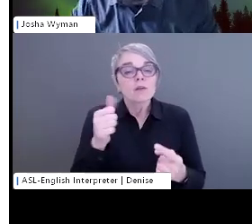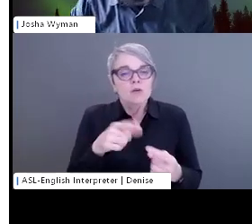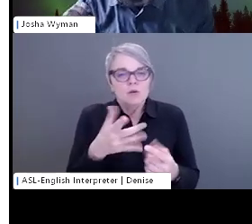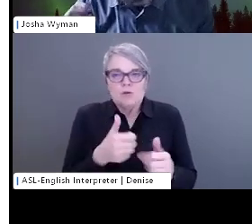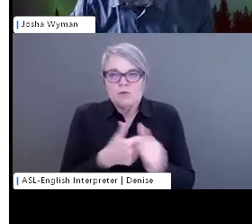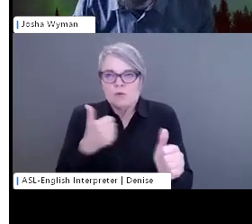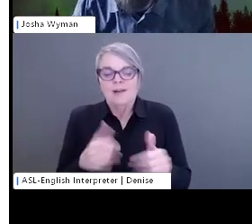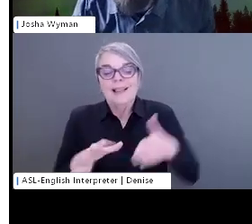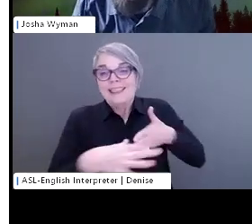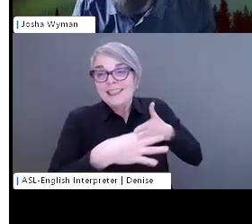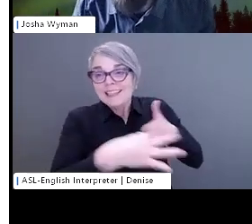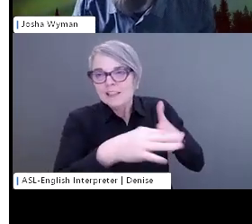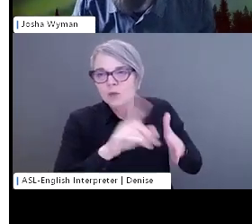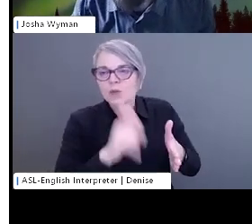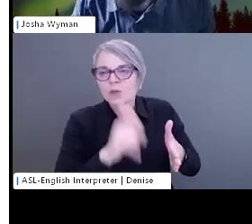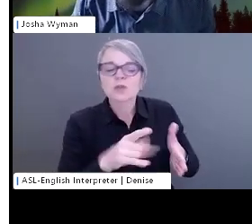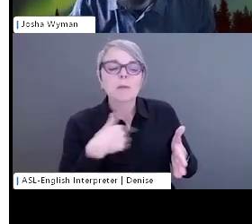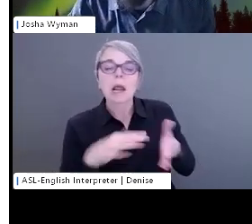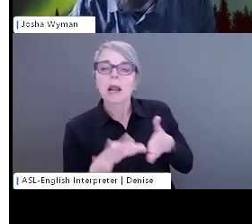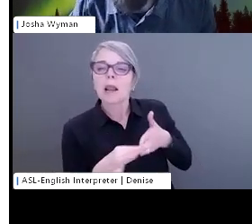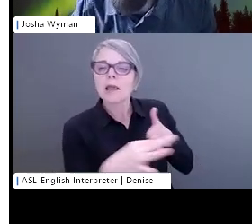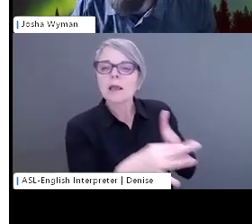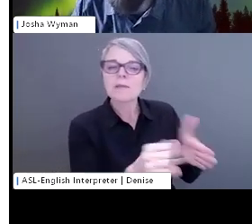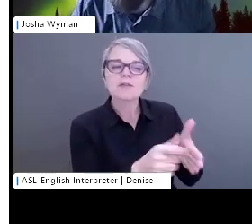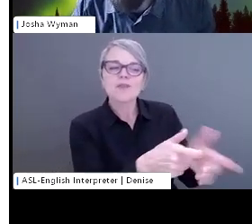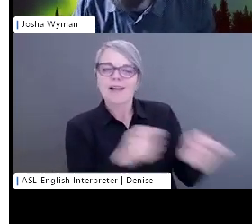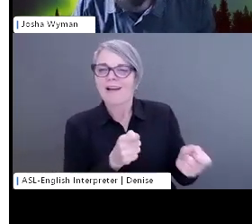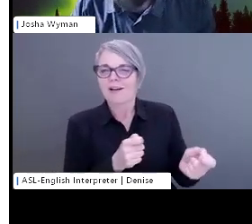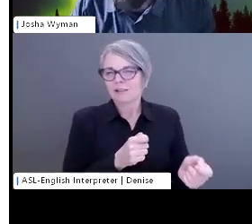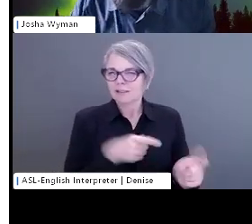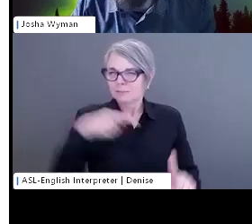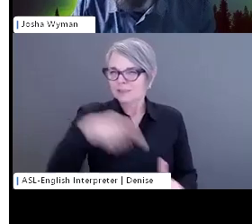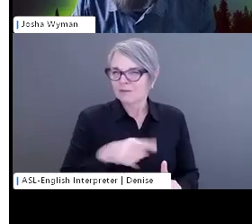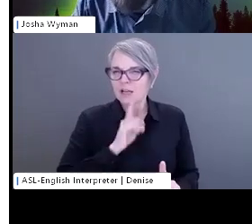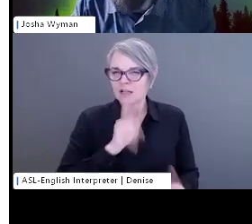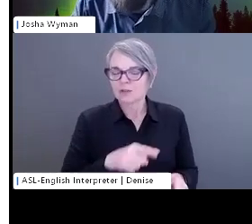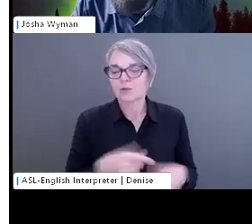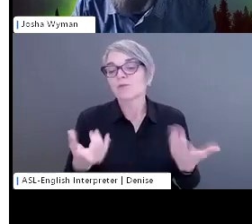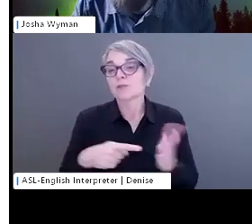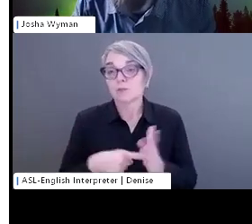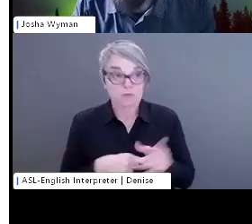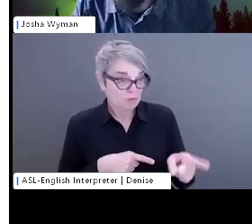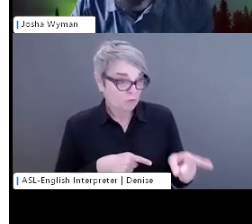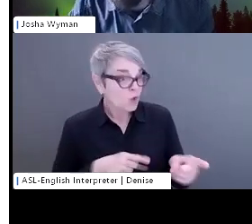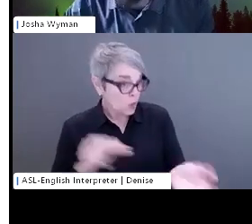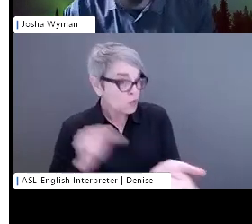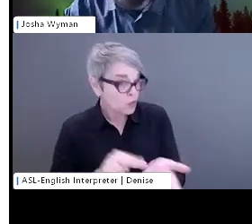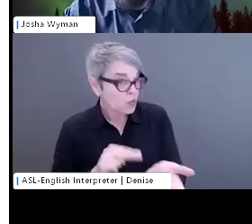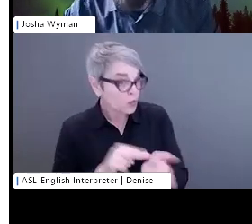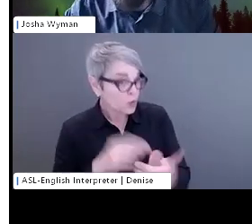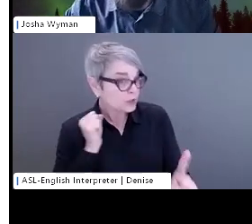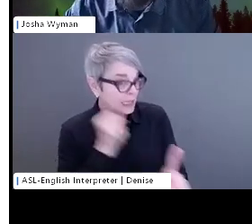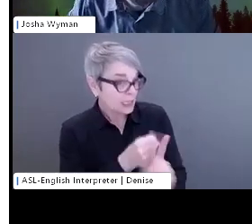is worded in a way where you're implying an answer. A suggestive question could be, the nurse hit you, didn't they?